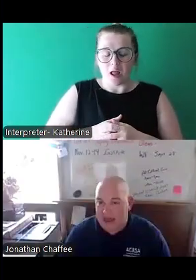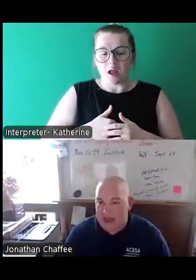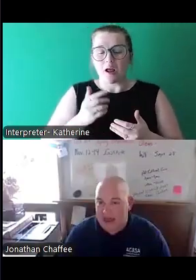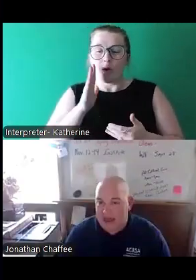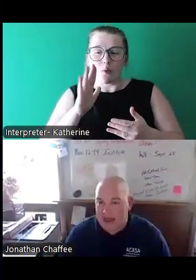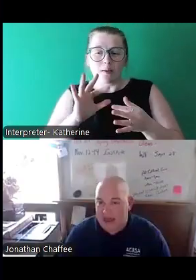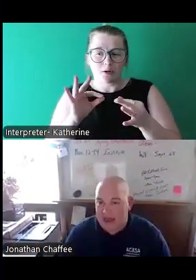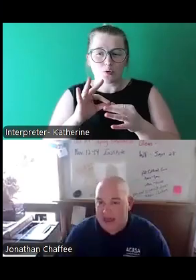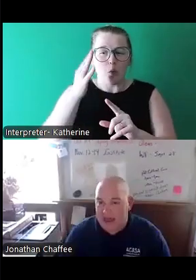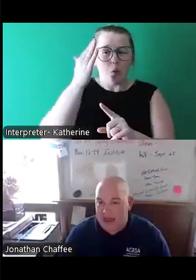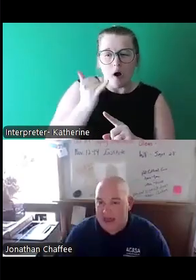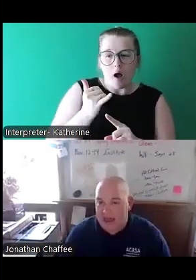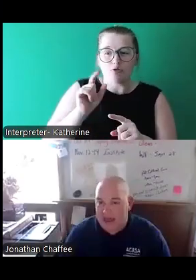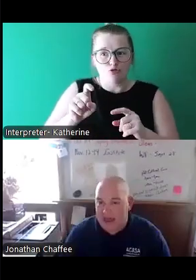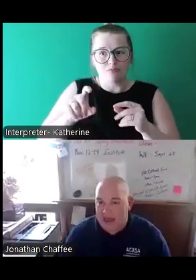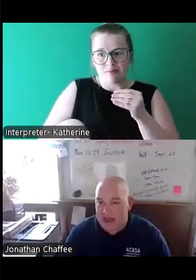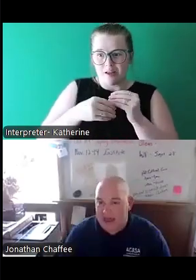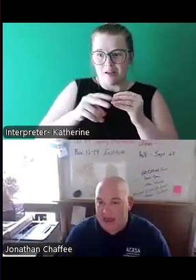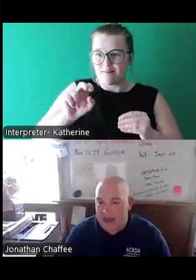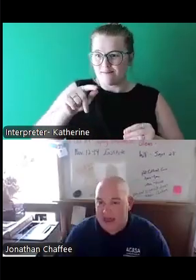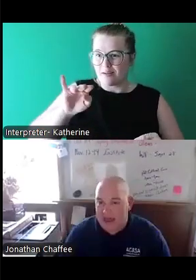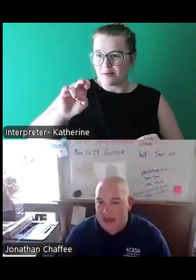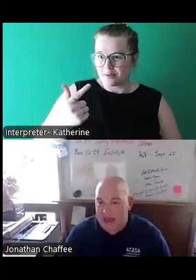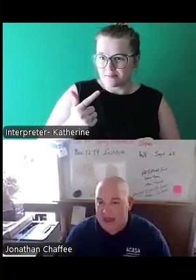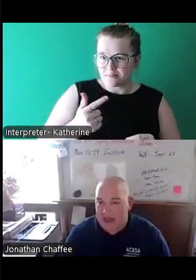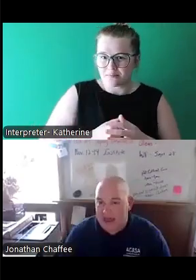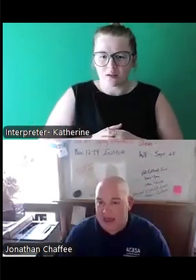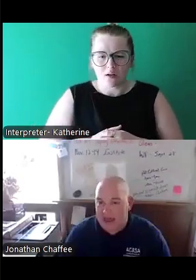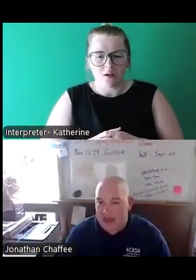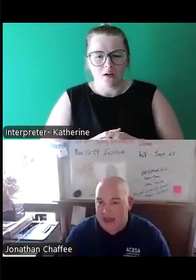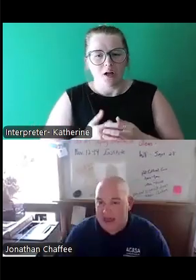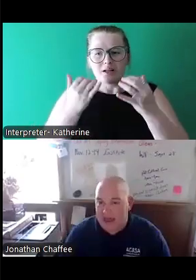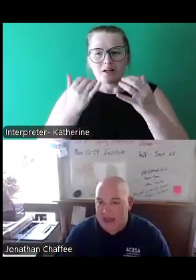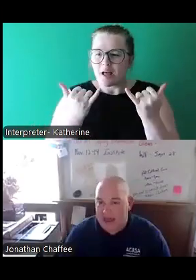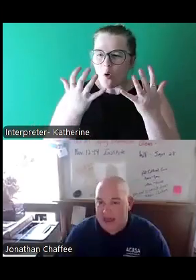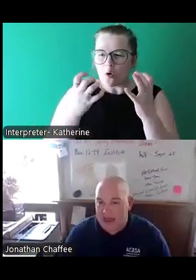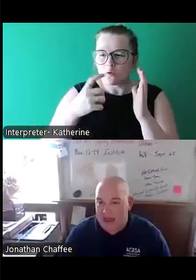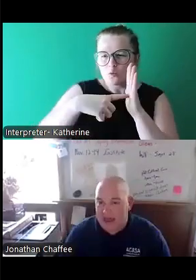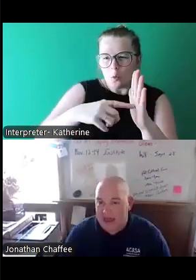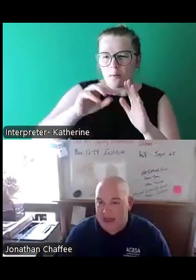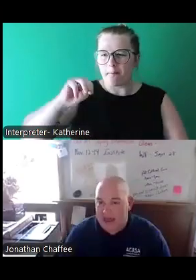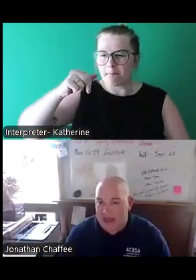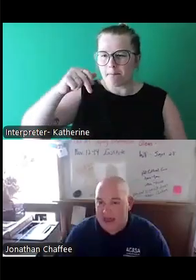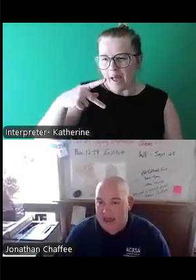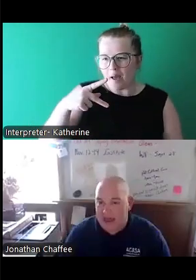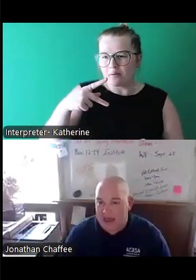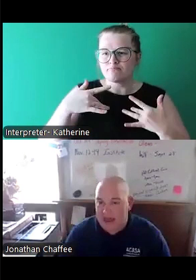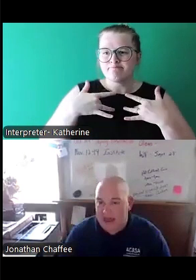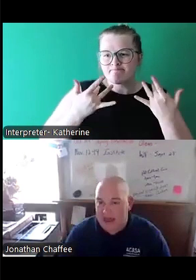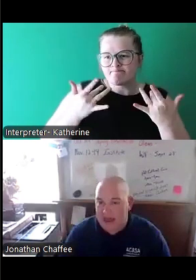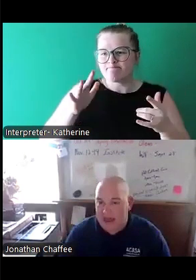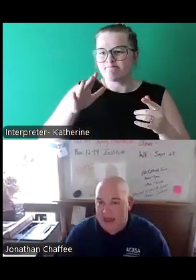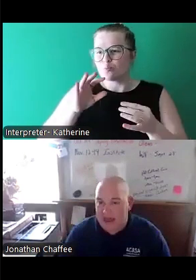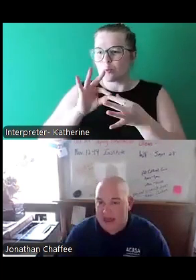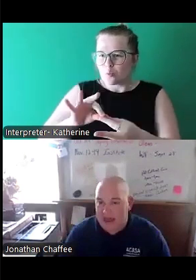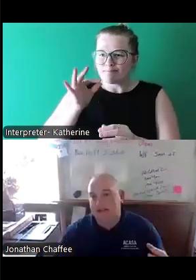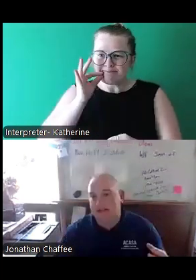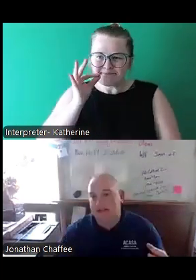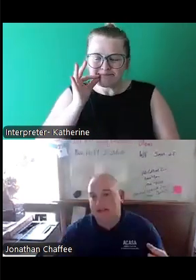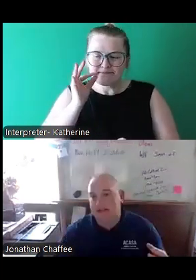So I just wanted to really show the landscape across the country and where we're